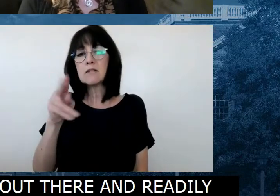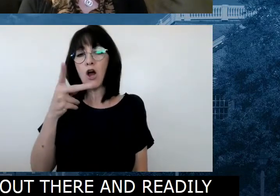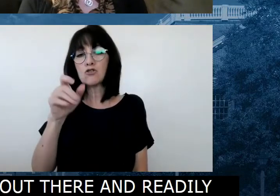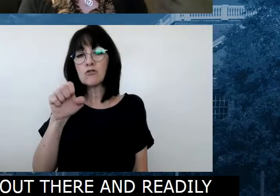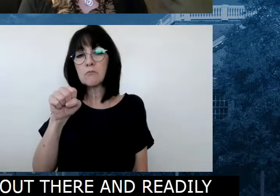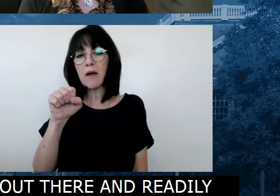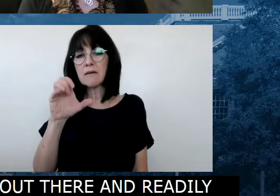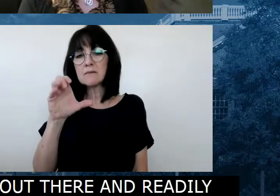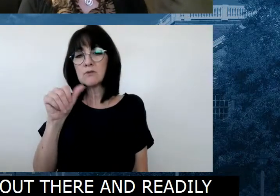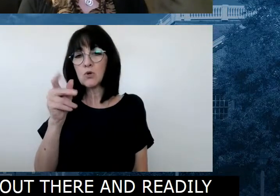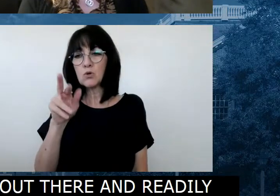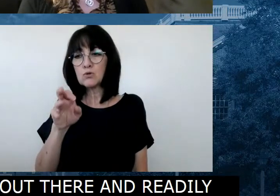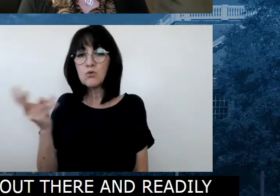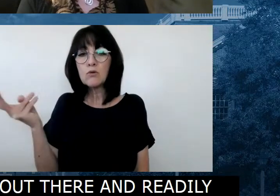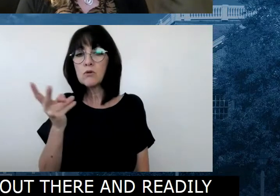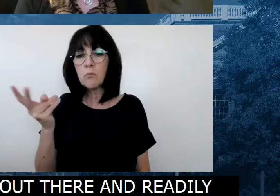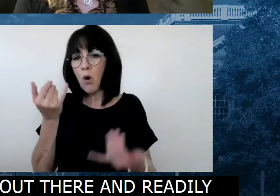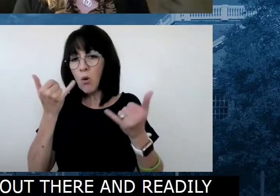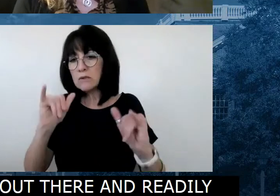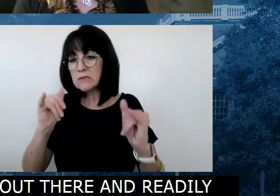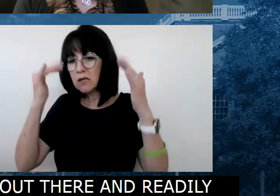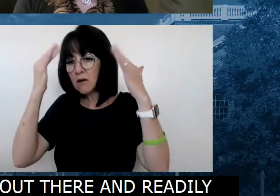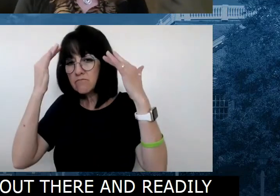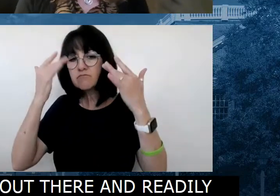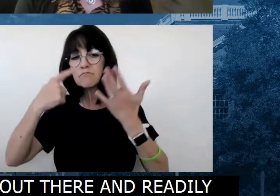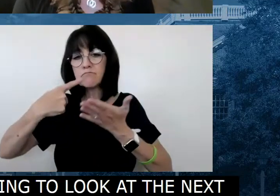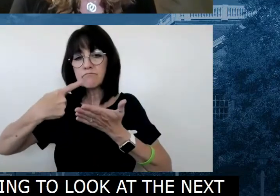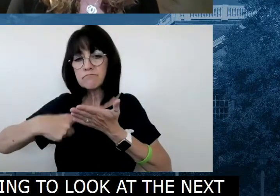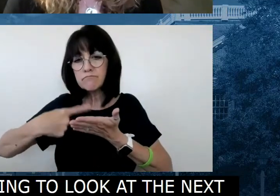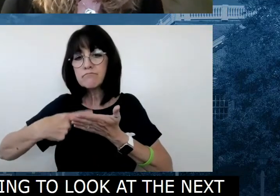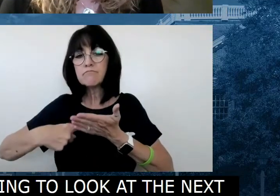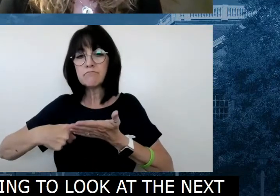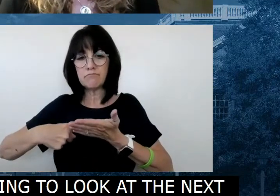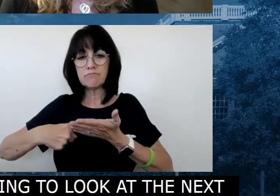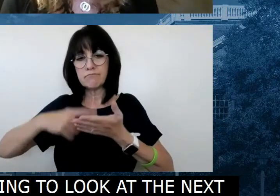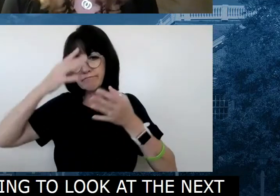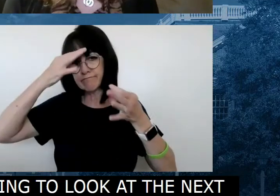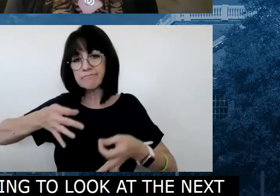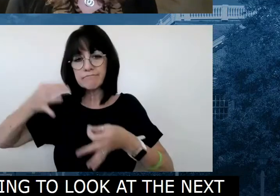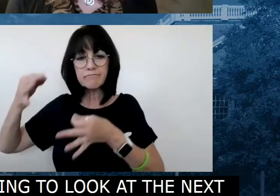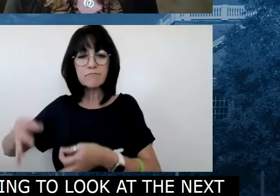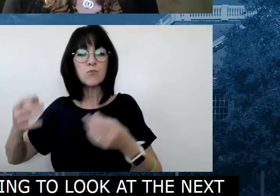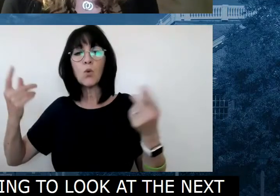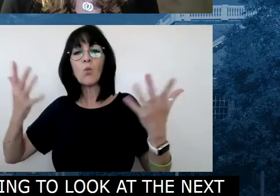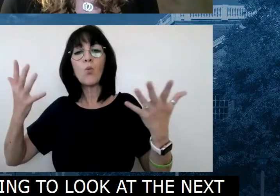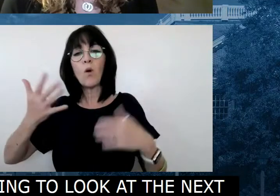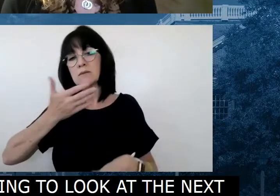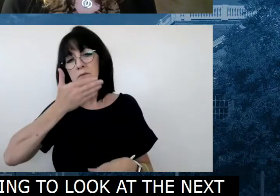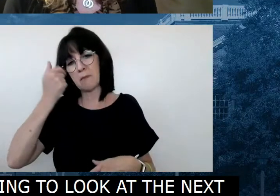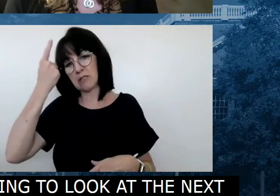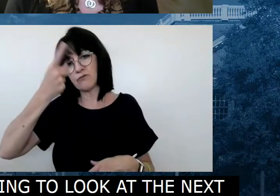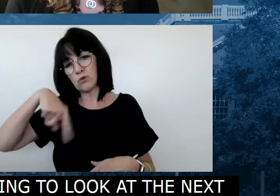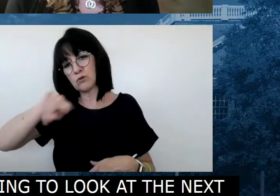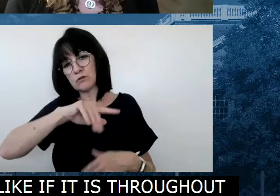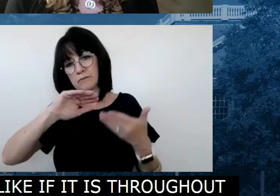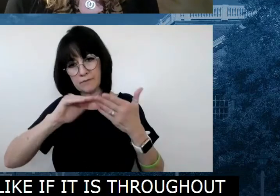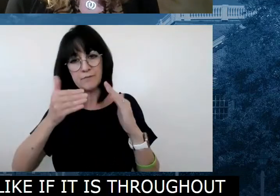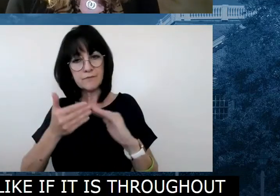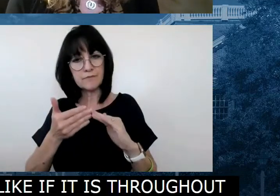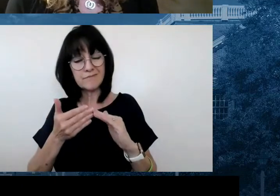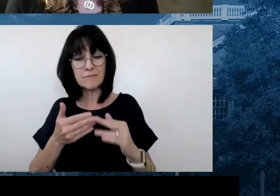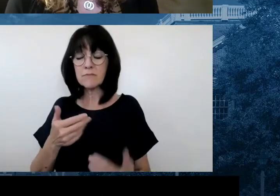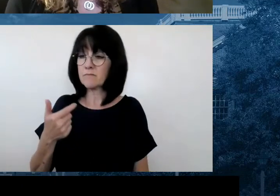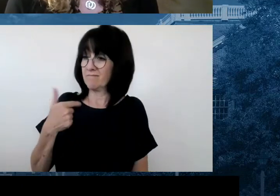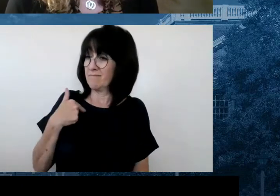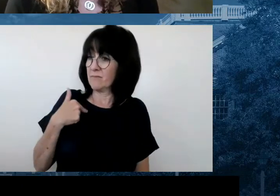it's throughout the community. And if I can add, it's certainly to be expected that testing has